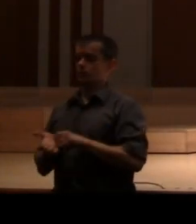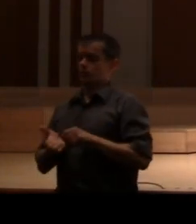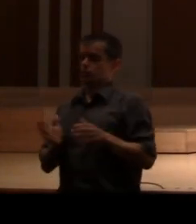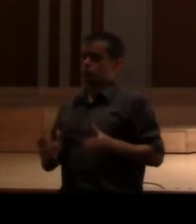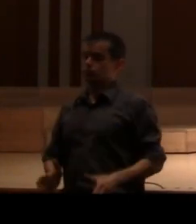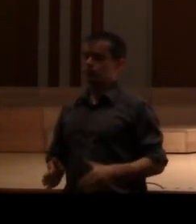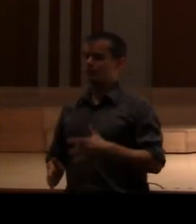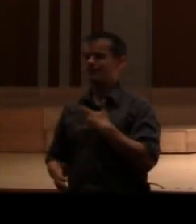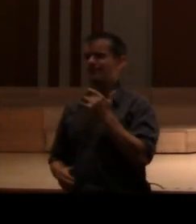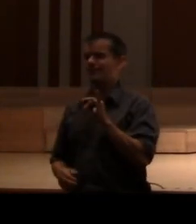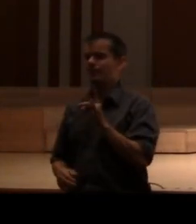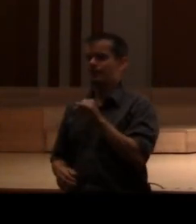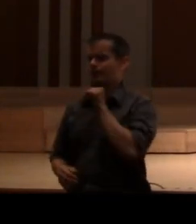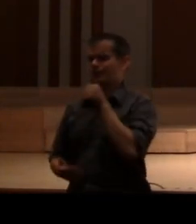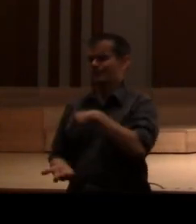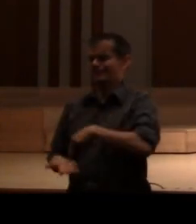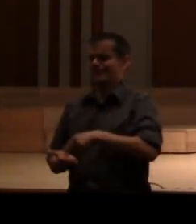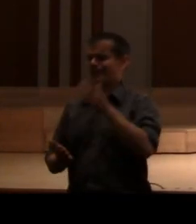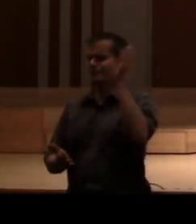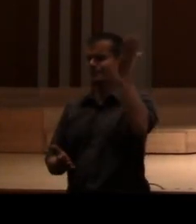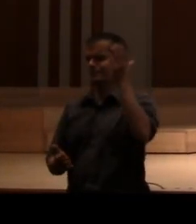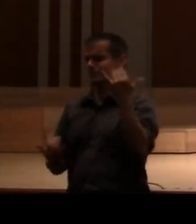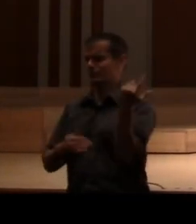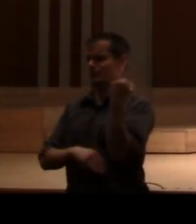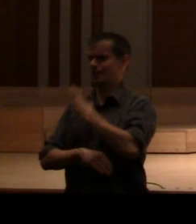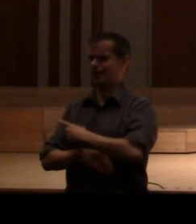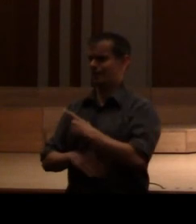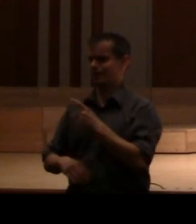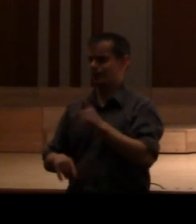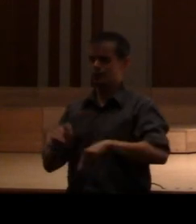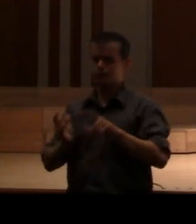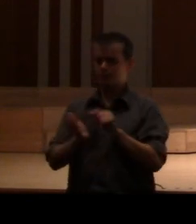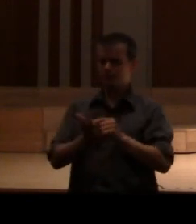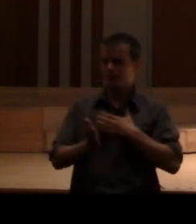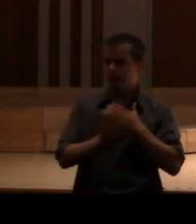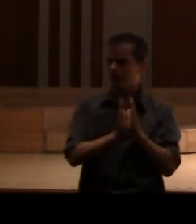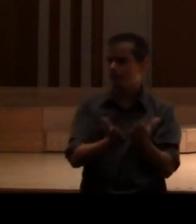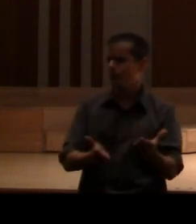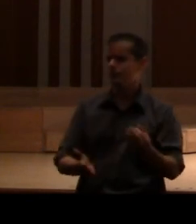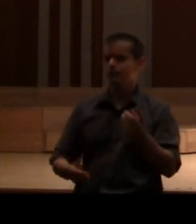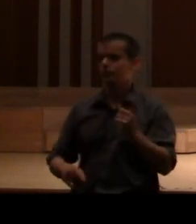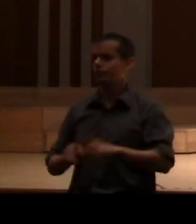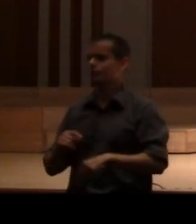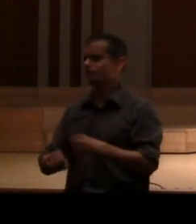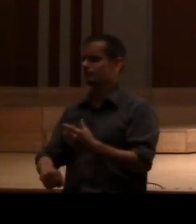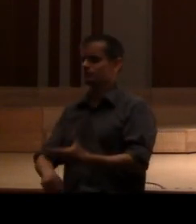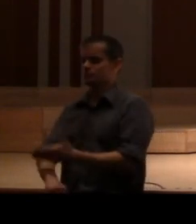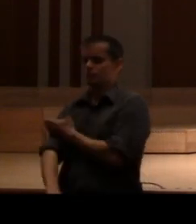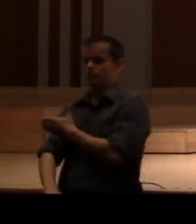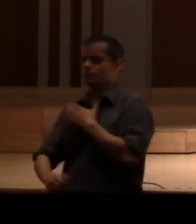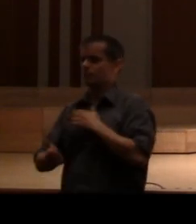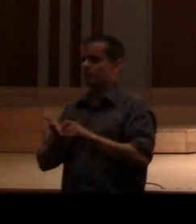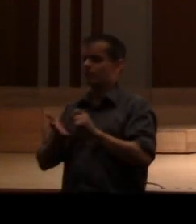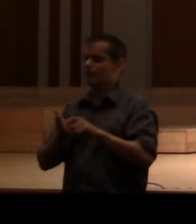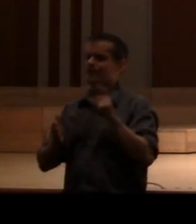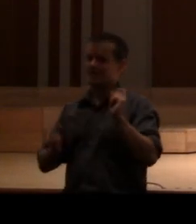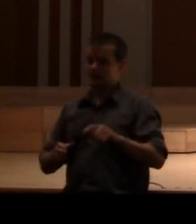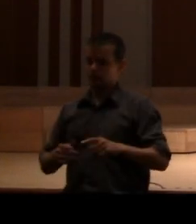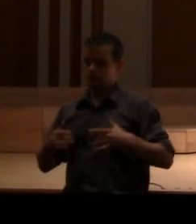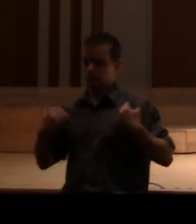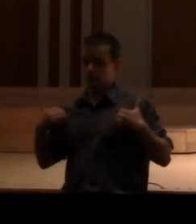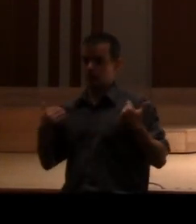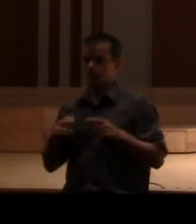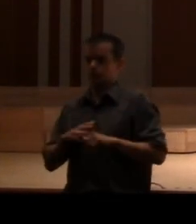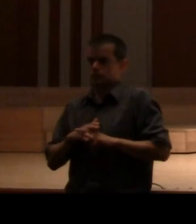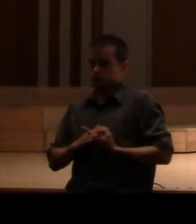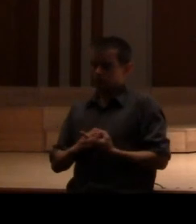feel like I would not be standing here today. I wouldn't have the opportunity to publish my books or really take my writing much further if I hadn't, from an early age, had many of